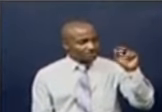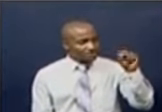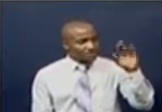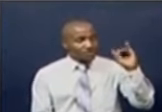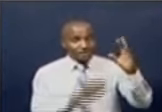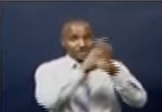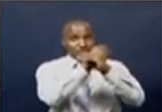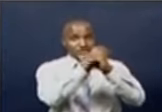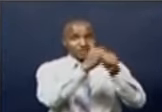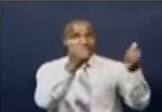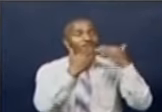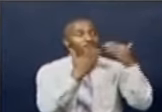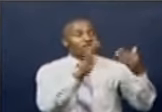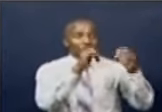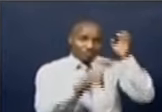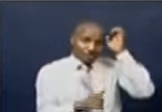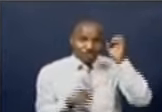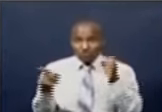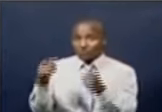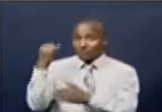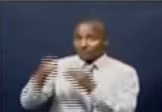Skype from Eldoret. Your final words on this.